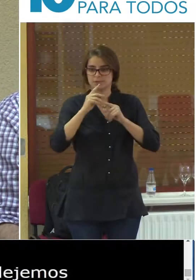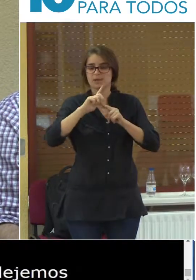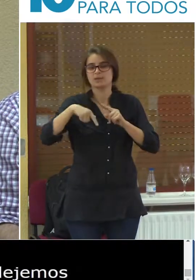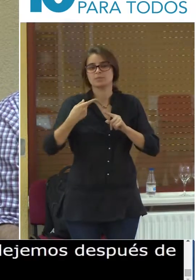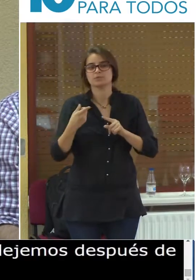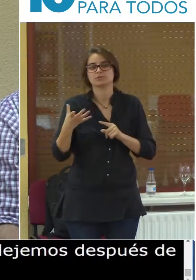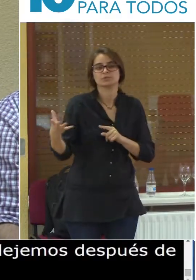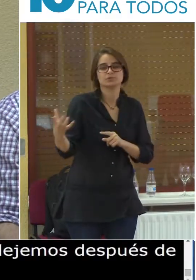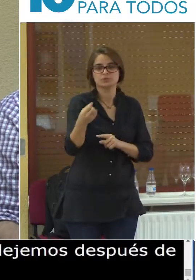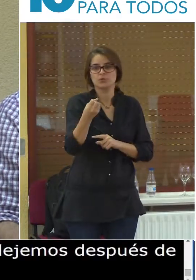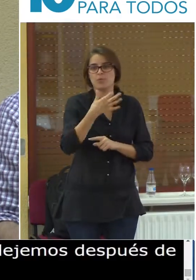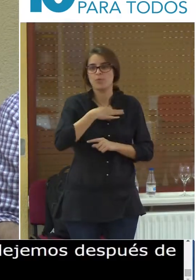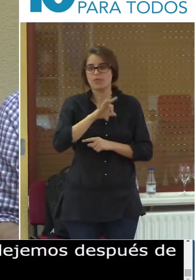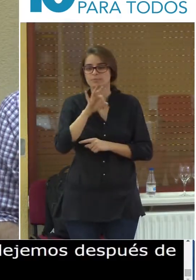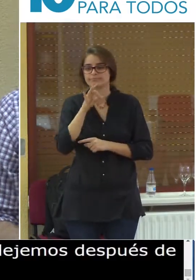to Iñaki's.